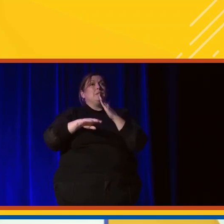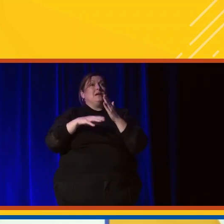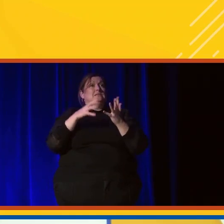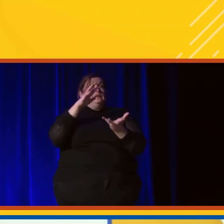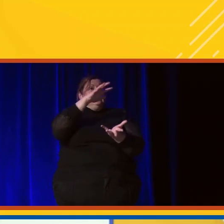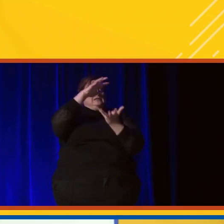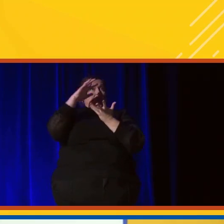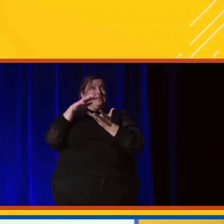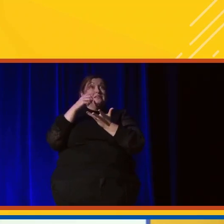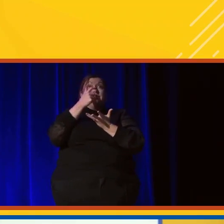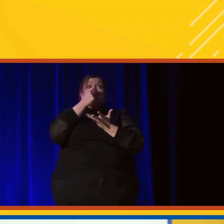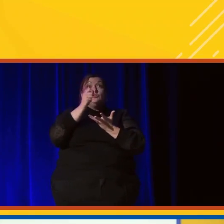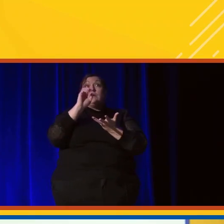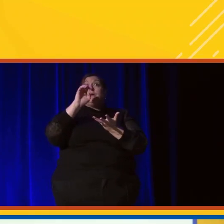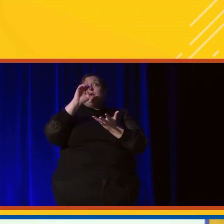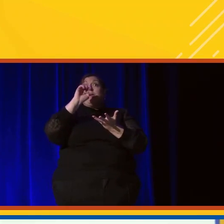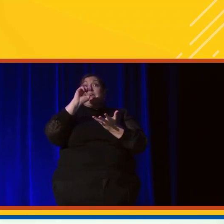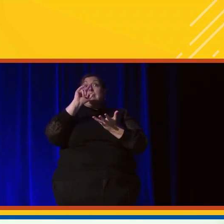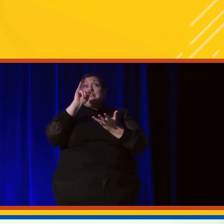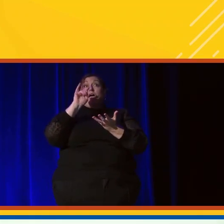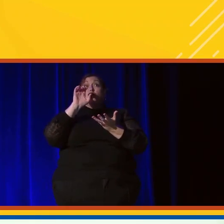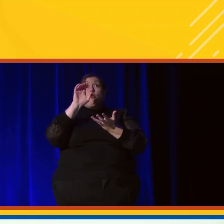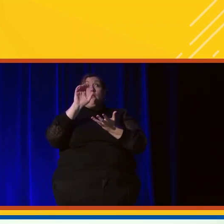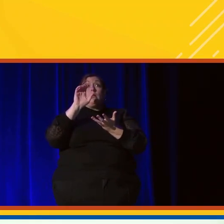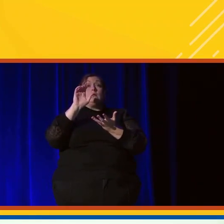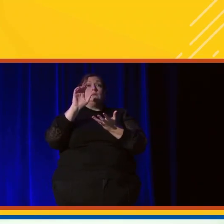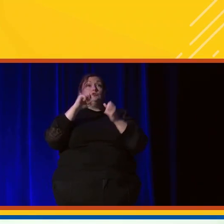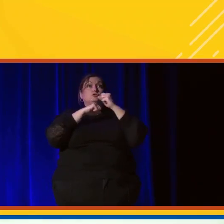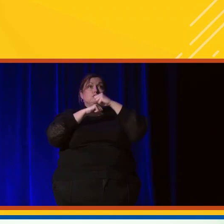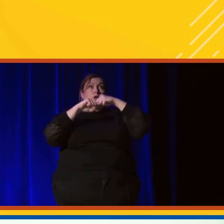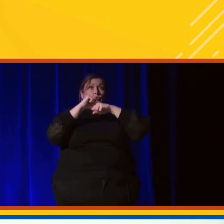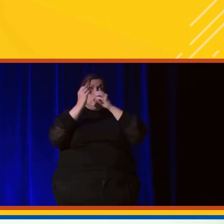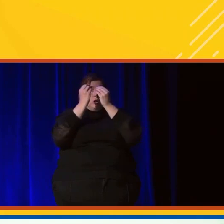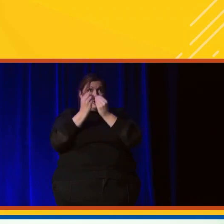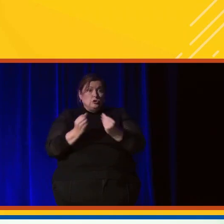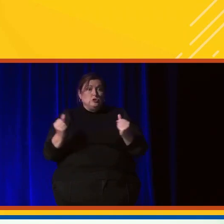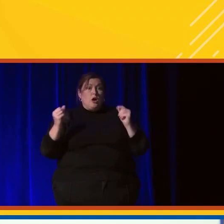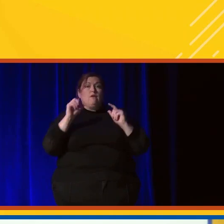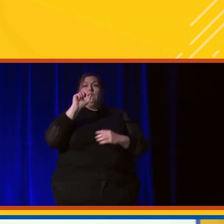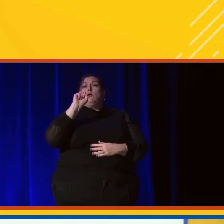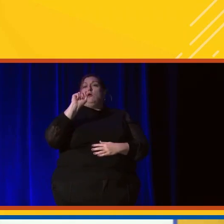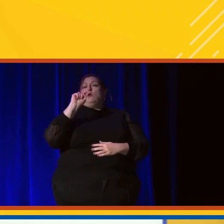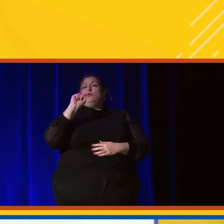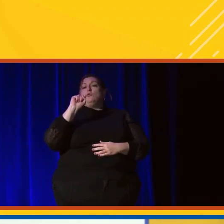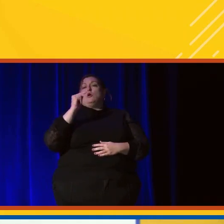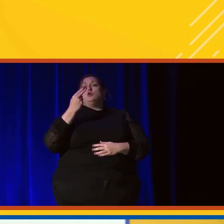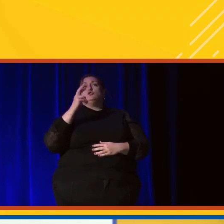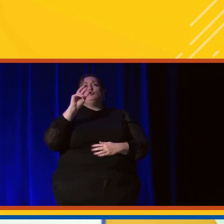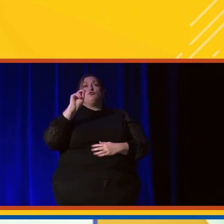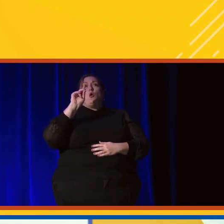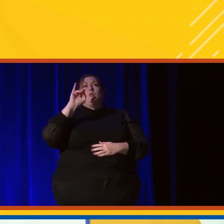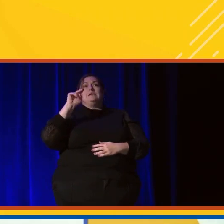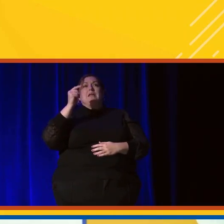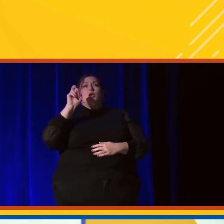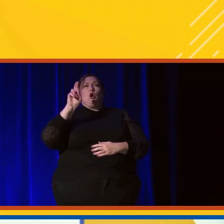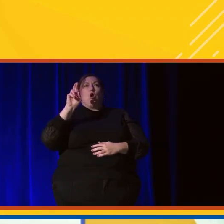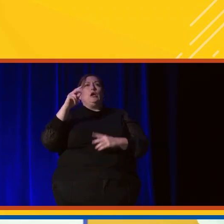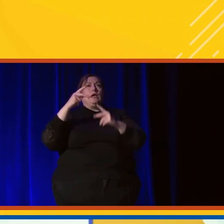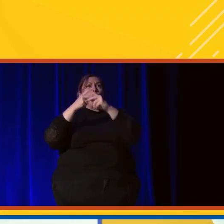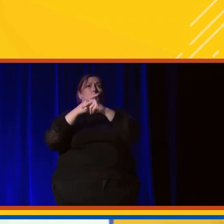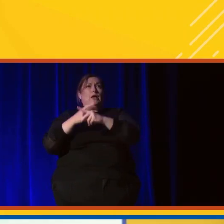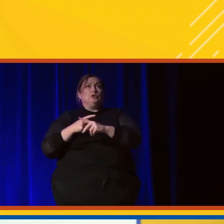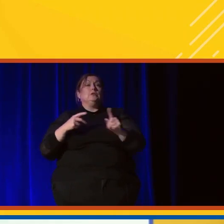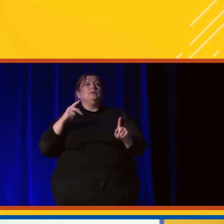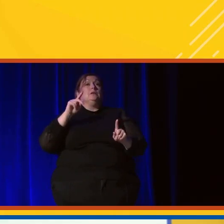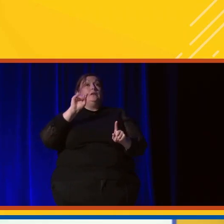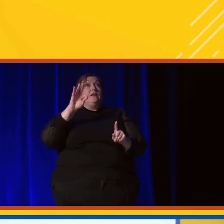this, if you're interested in electronic structure, and you need to solve the Schrödinger equation, right? If we have the molecular structure,